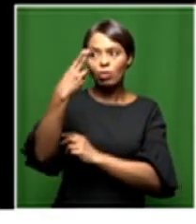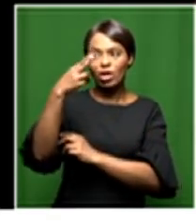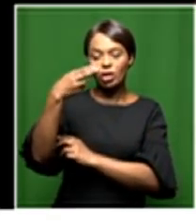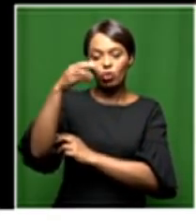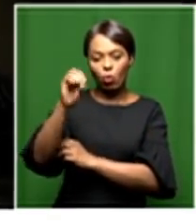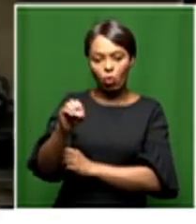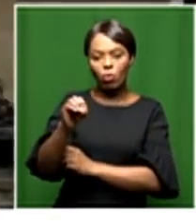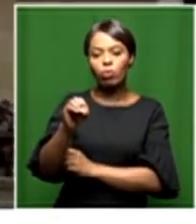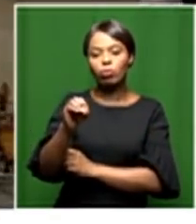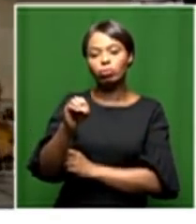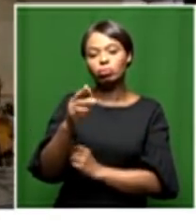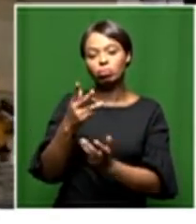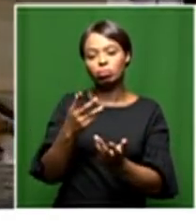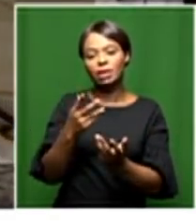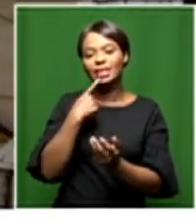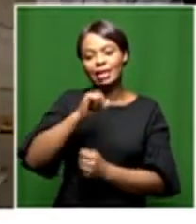been recommending.